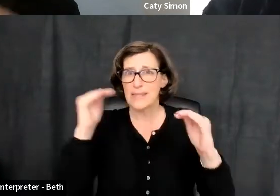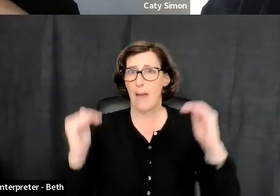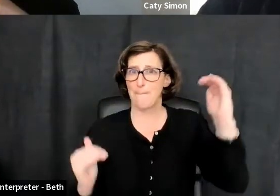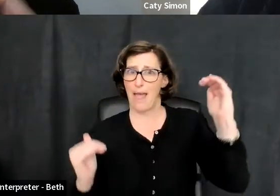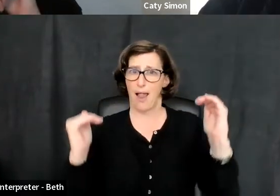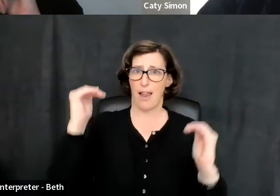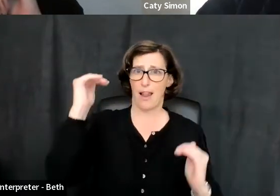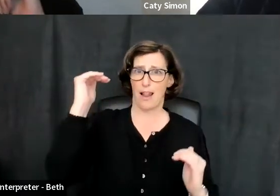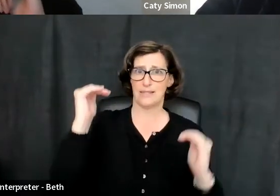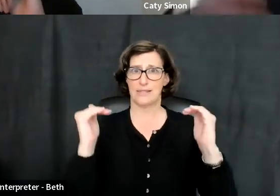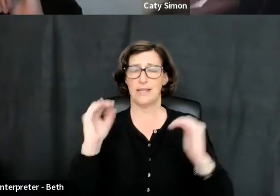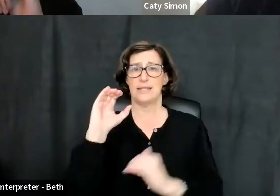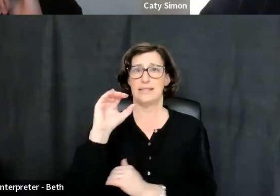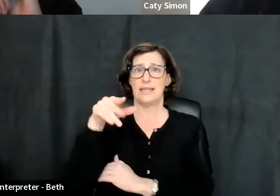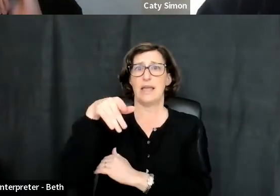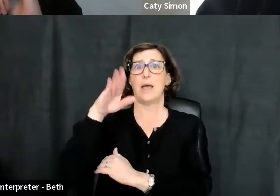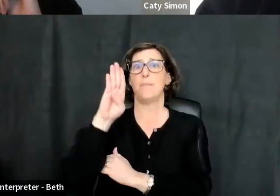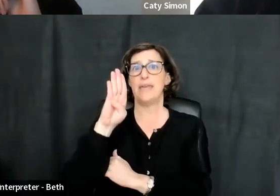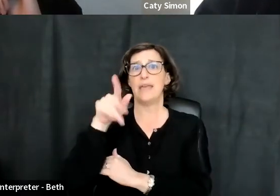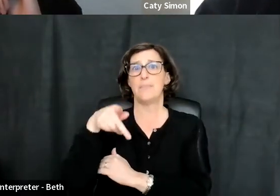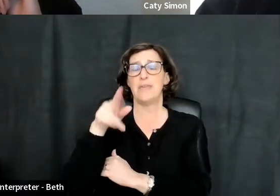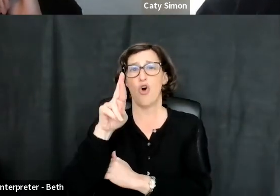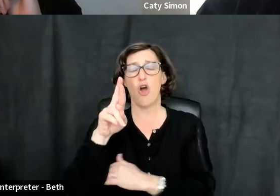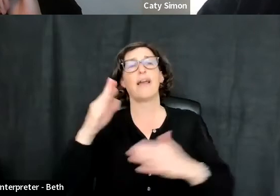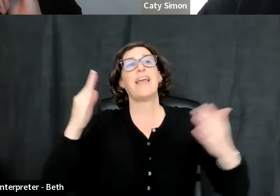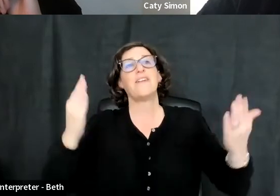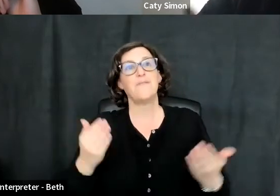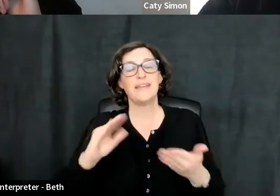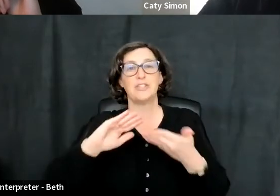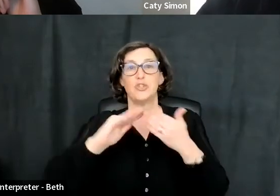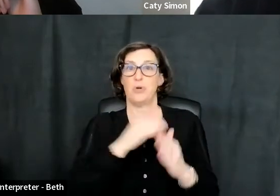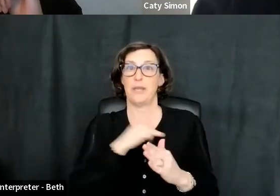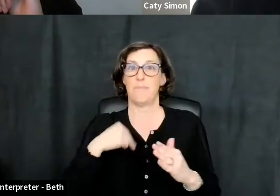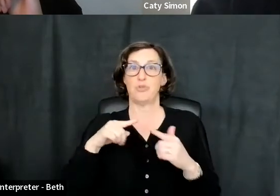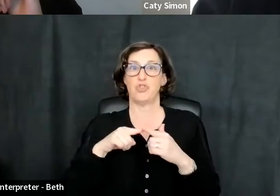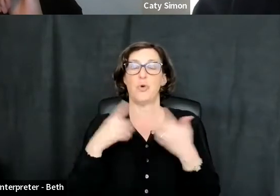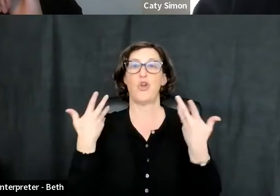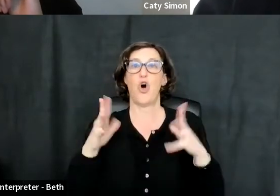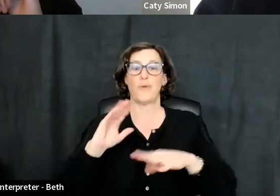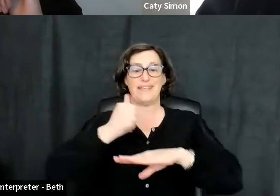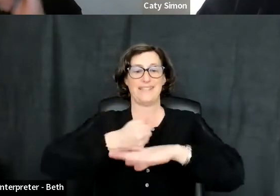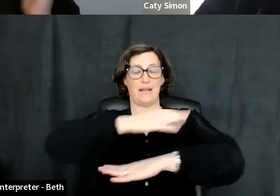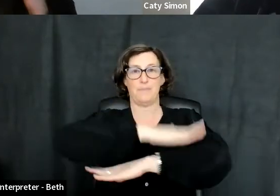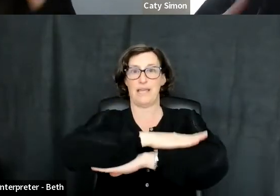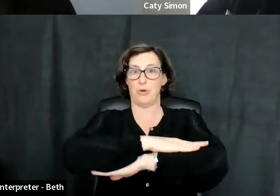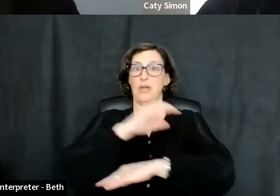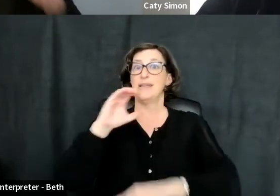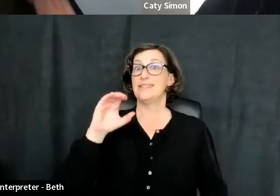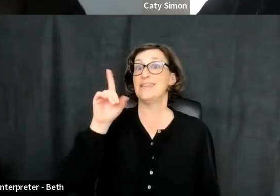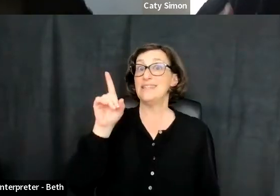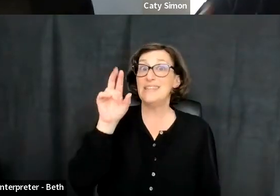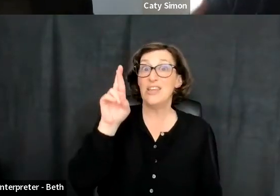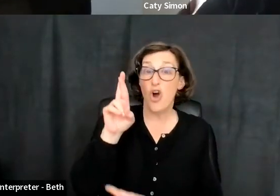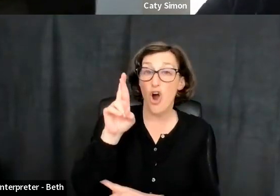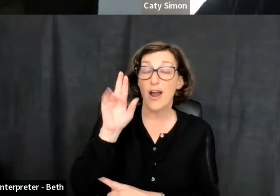So CBPR invites community members to an already laid table, whereas CDR, which includes driving the